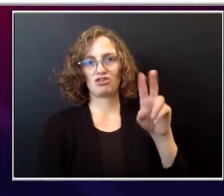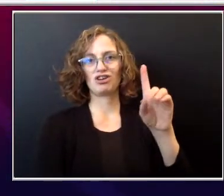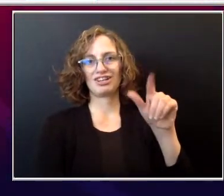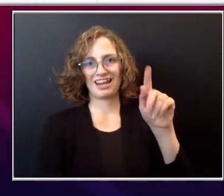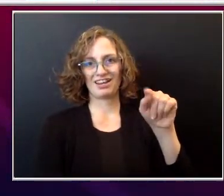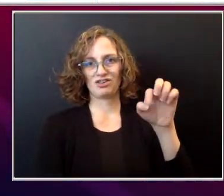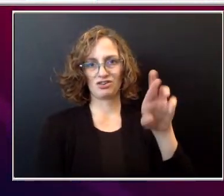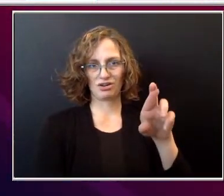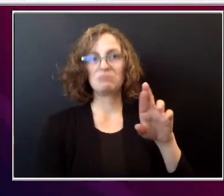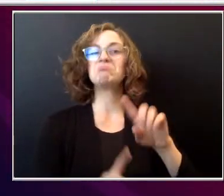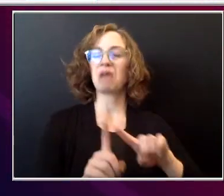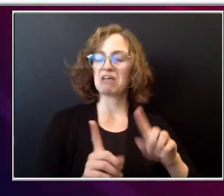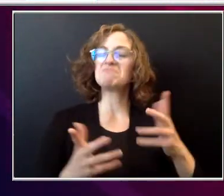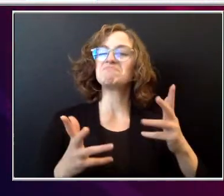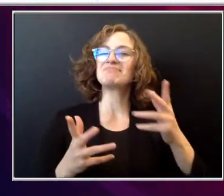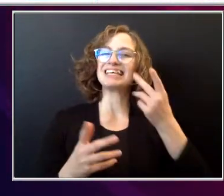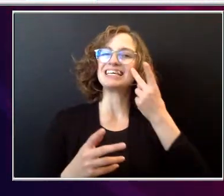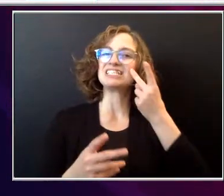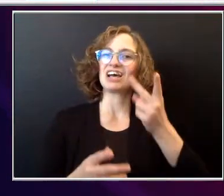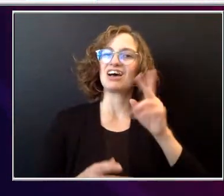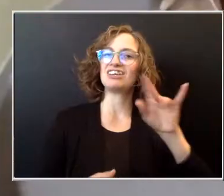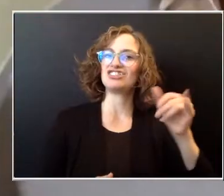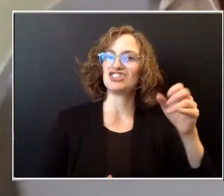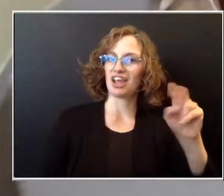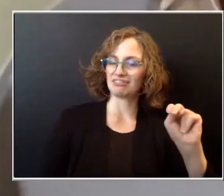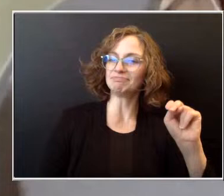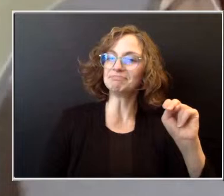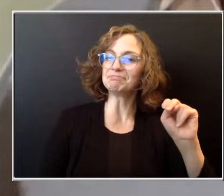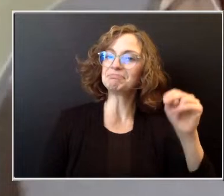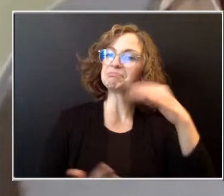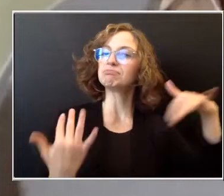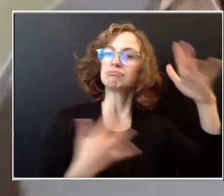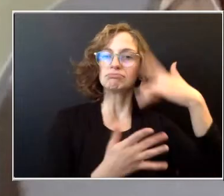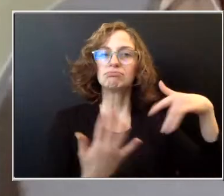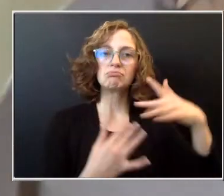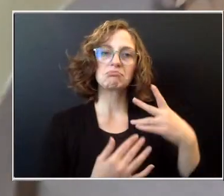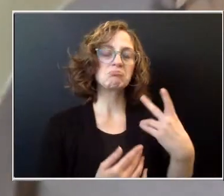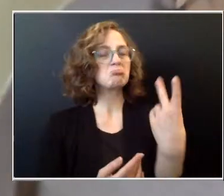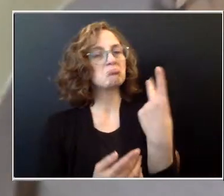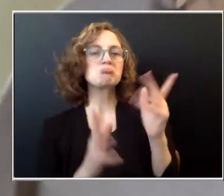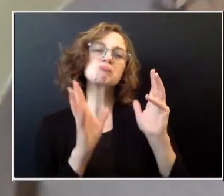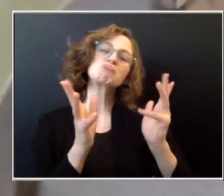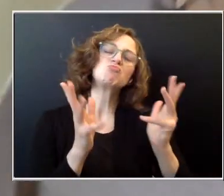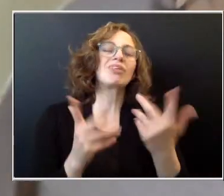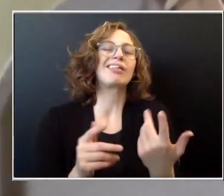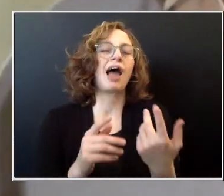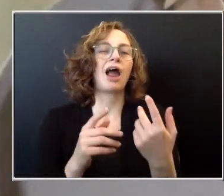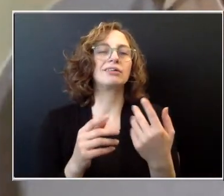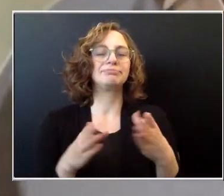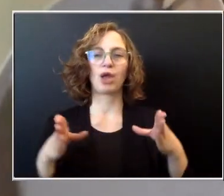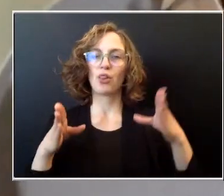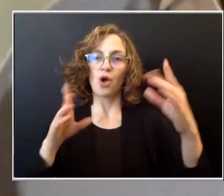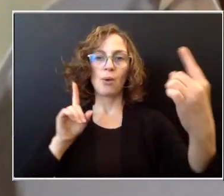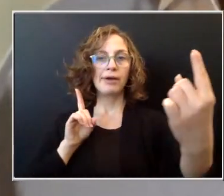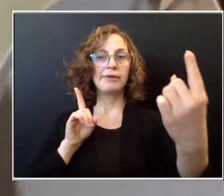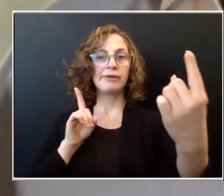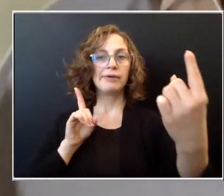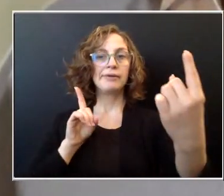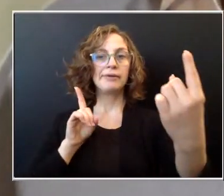Jane around, and I've spoken to her, and that was just like passing in the halls, But